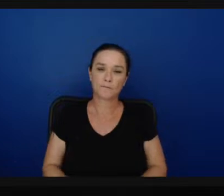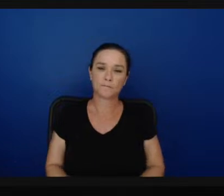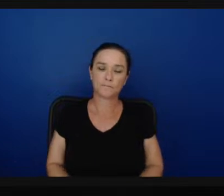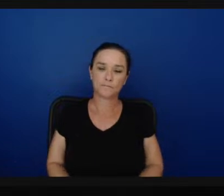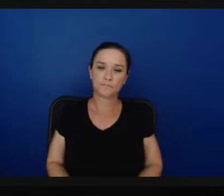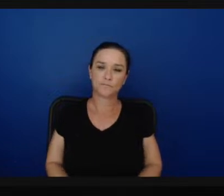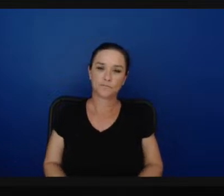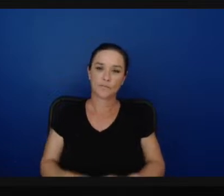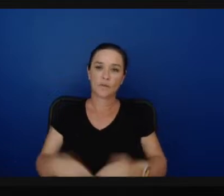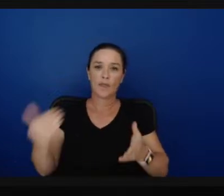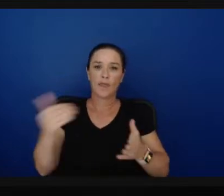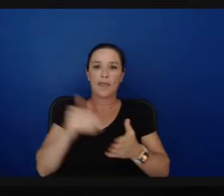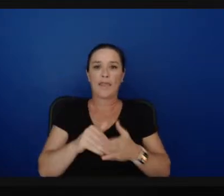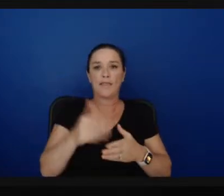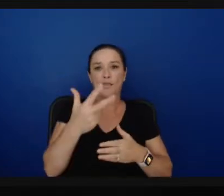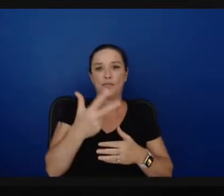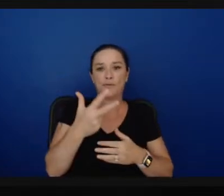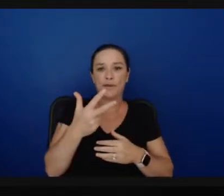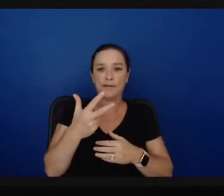again, the 3